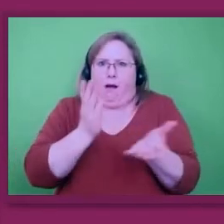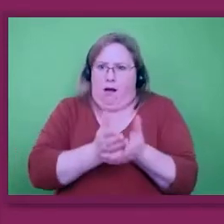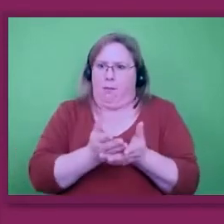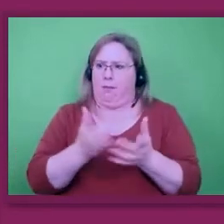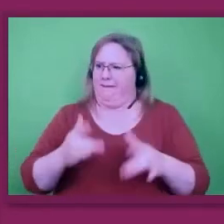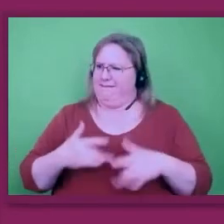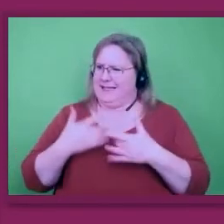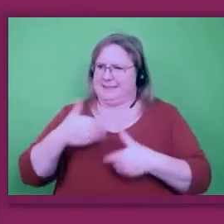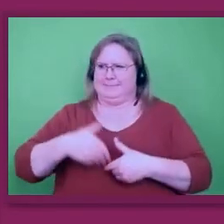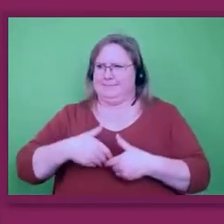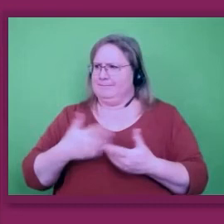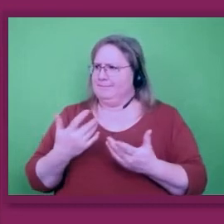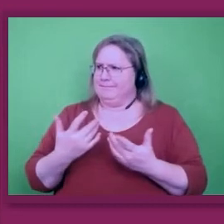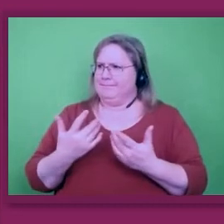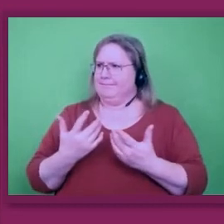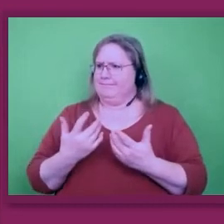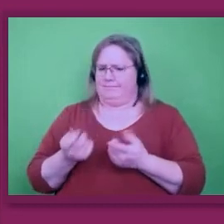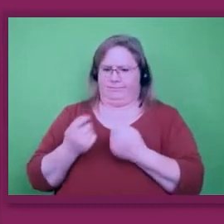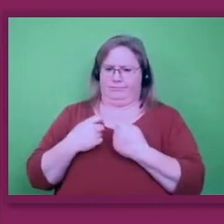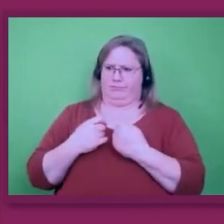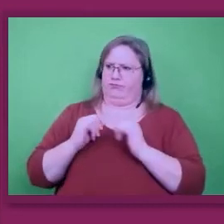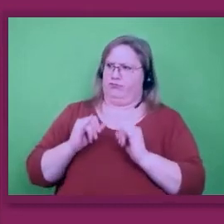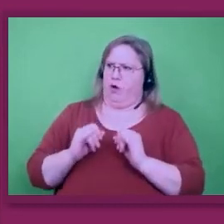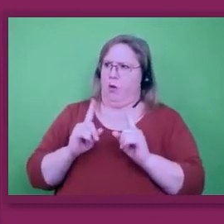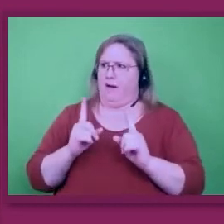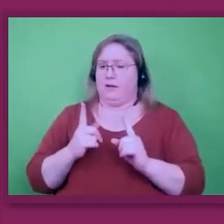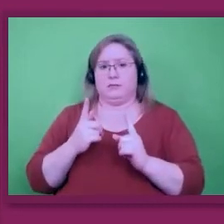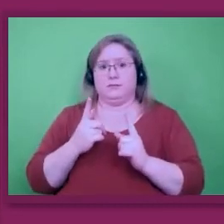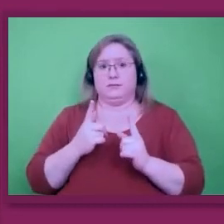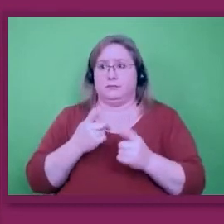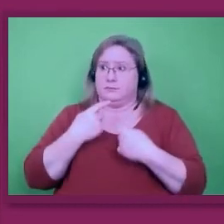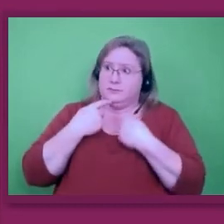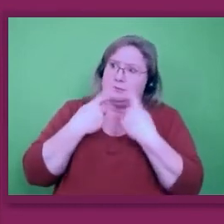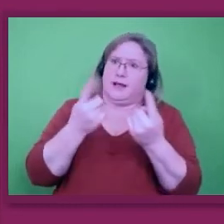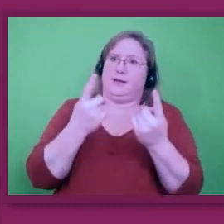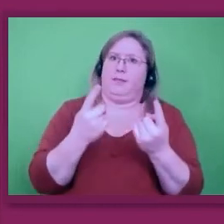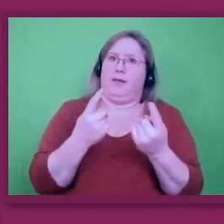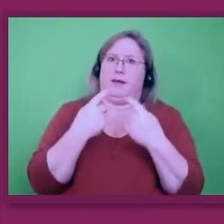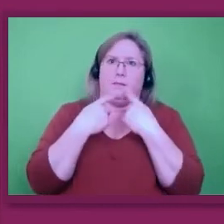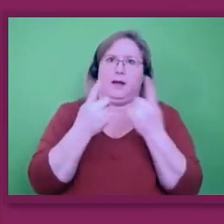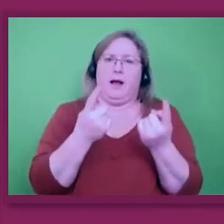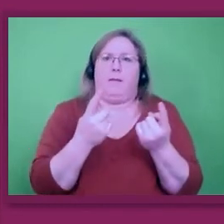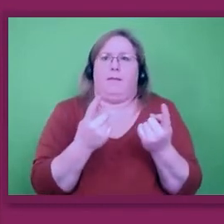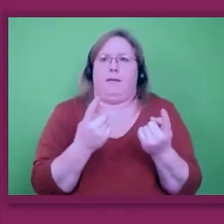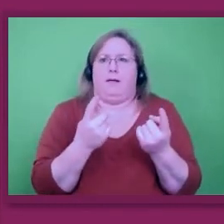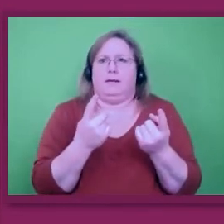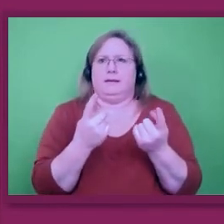right. Speak up if you have any questions, and speak up if you feel like something just, you know,